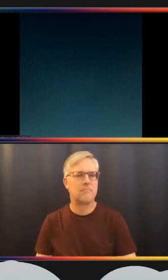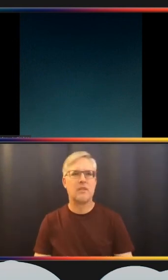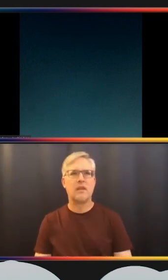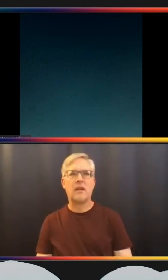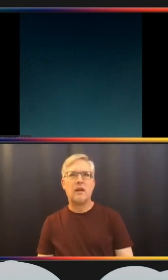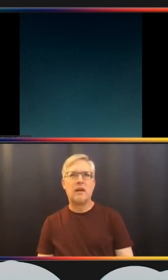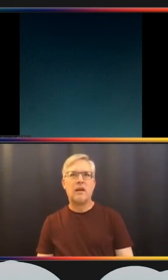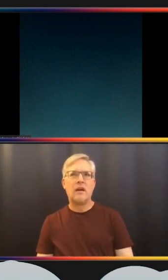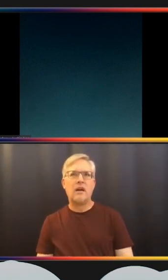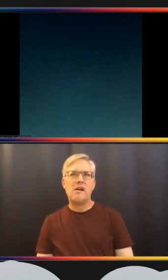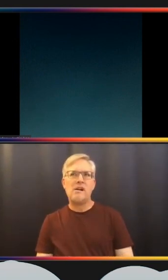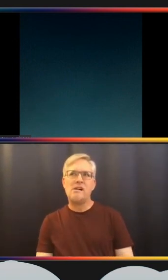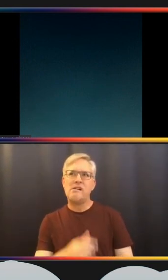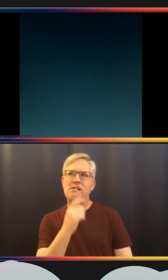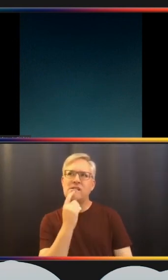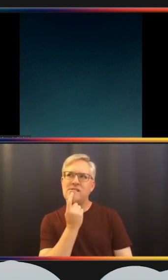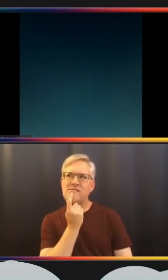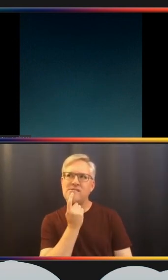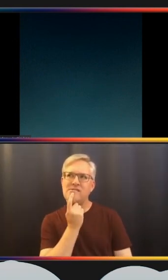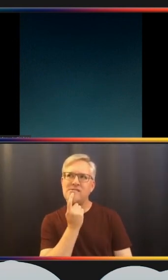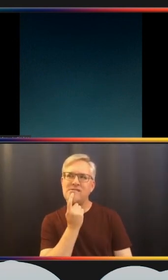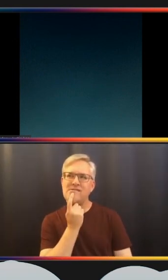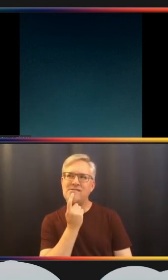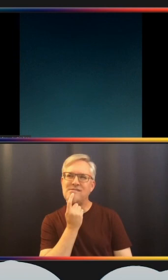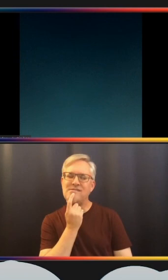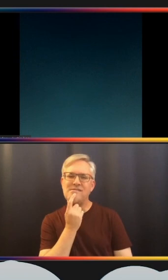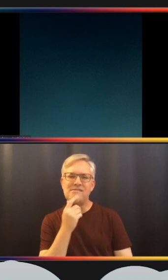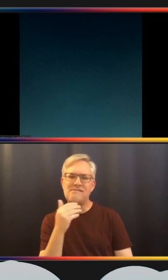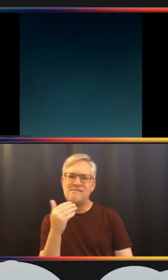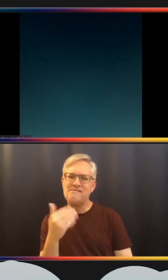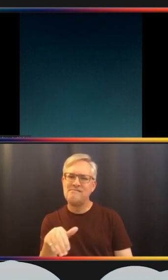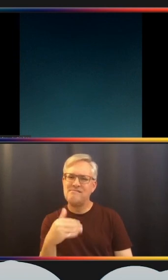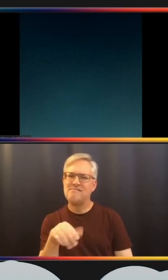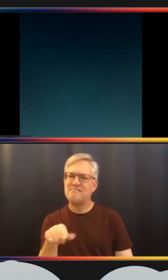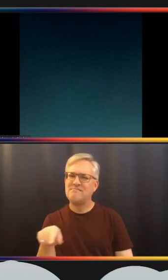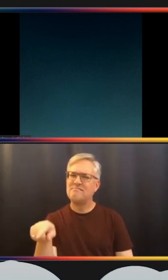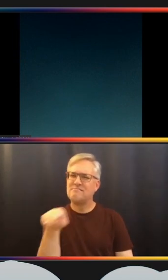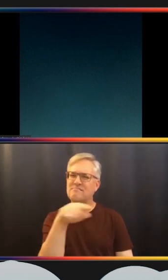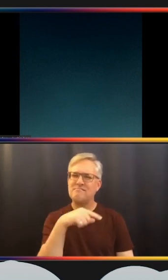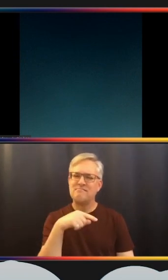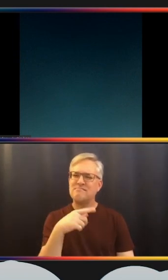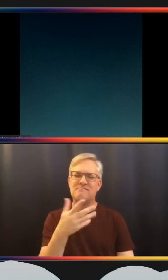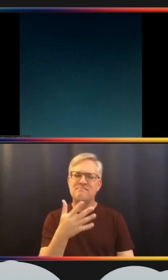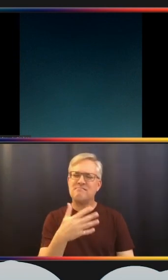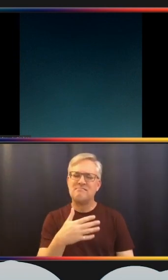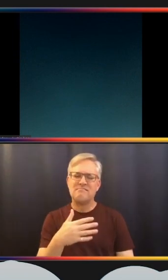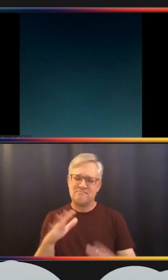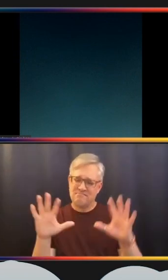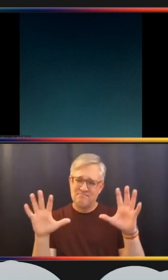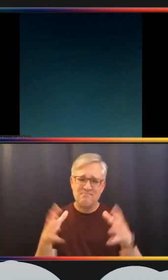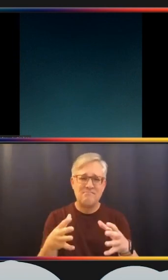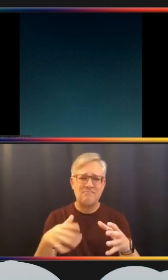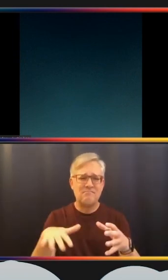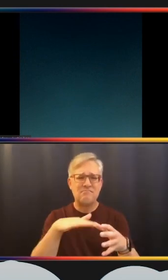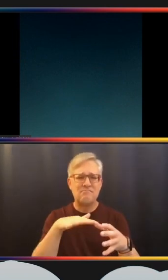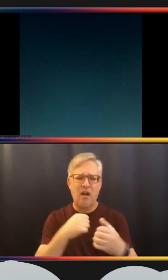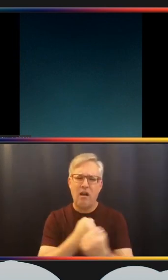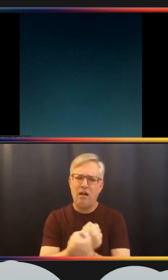How much perseverance and love there is in it.